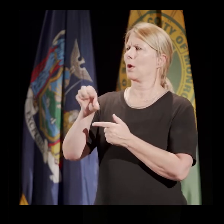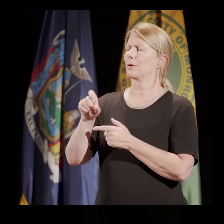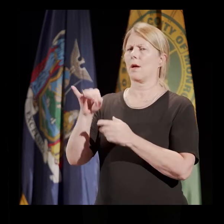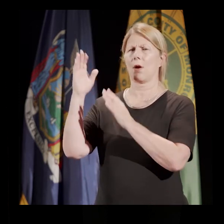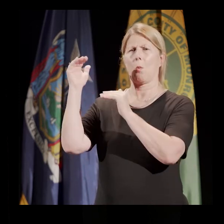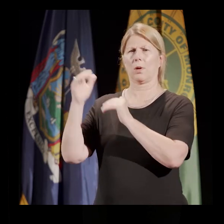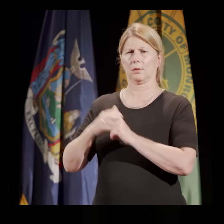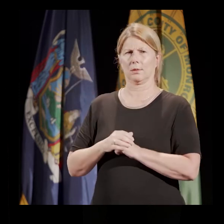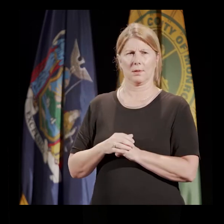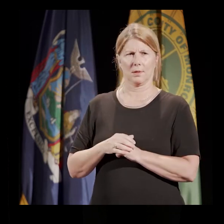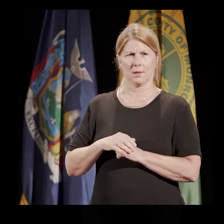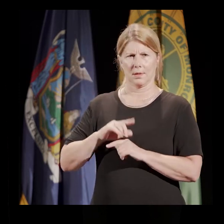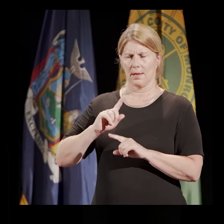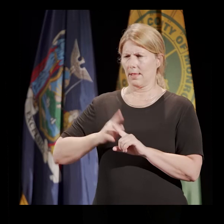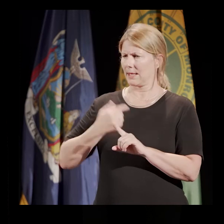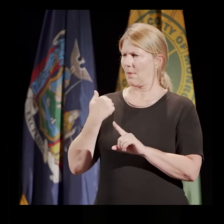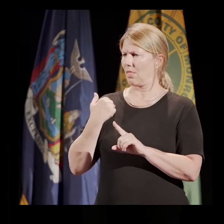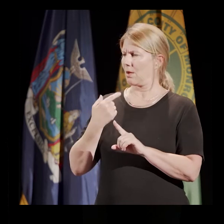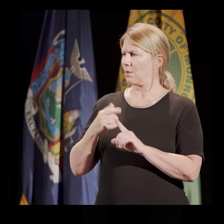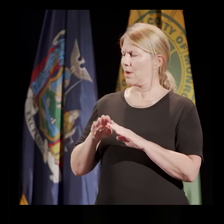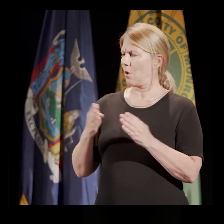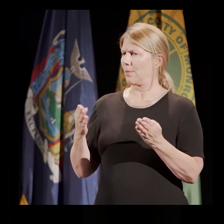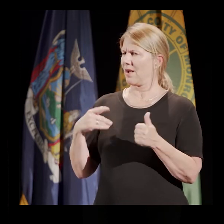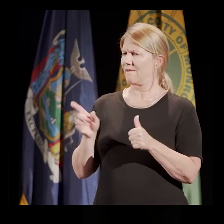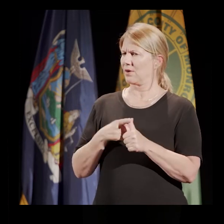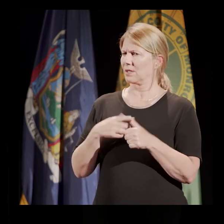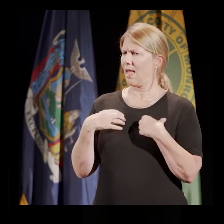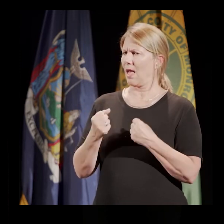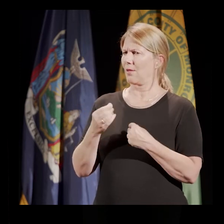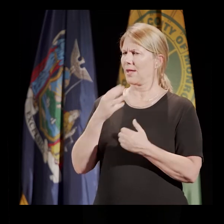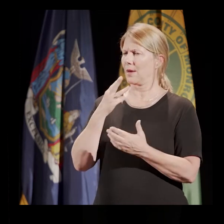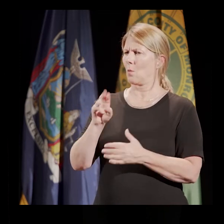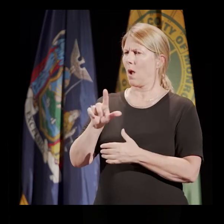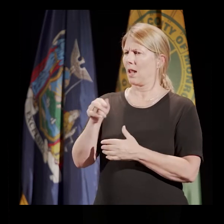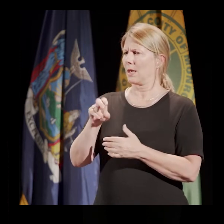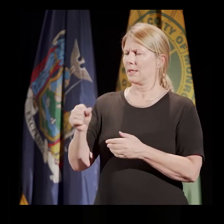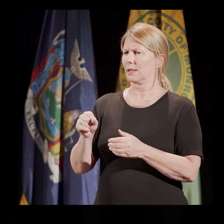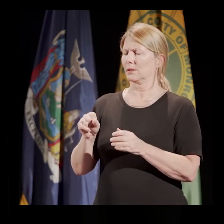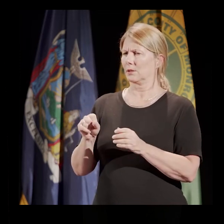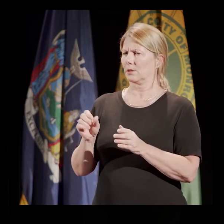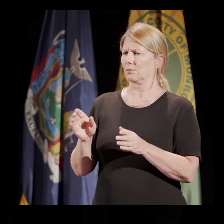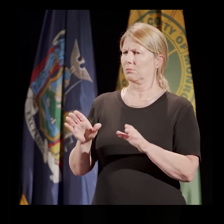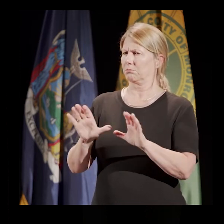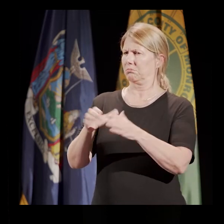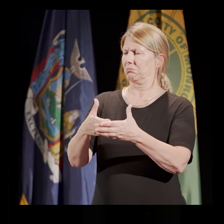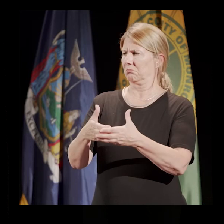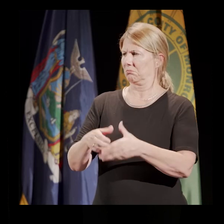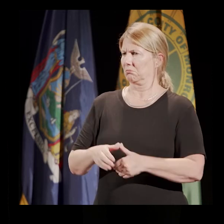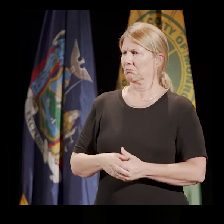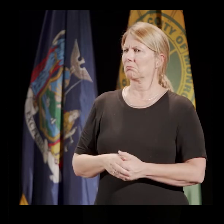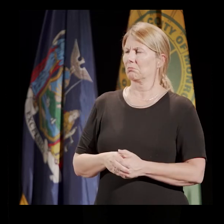month, we hosted our first Total Health and Wellness Fair at Lightfoot Square to kick off the Total Health and Wellness